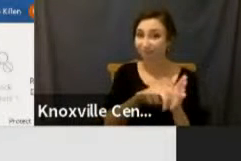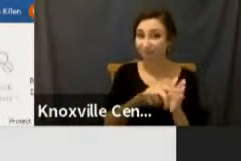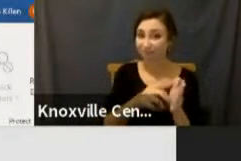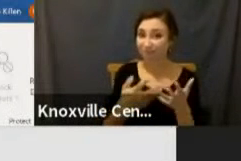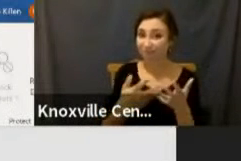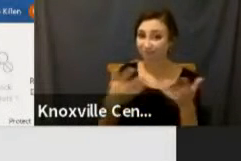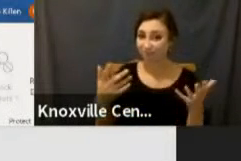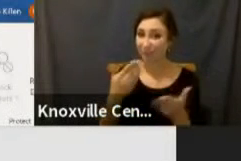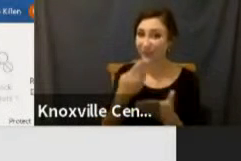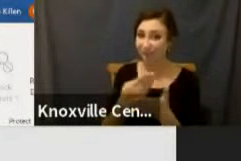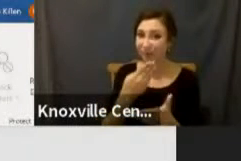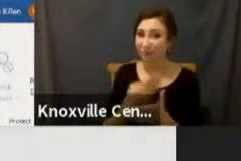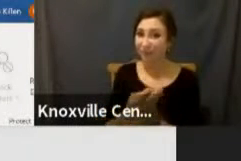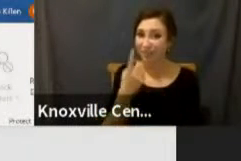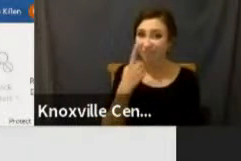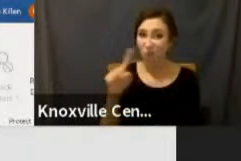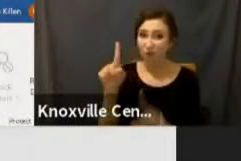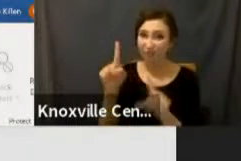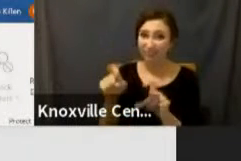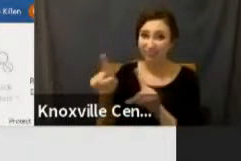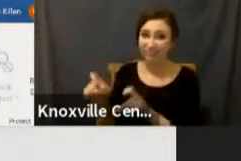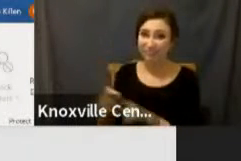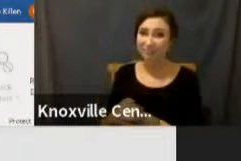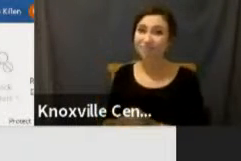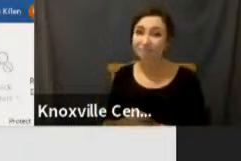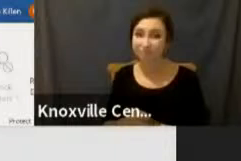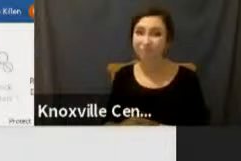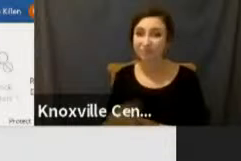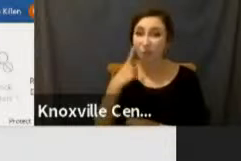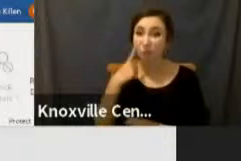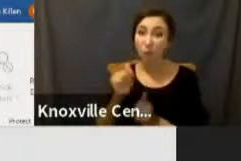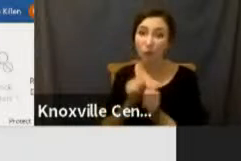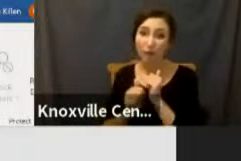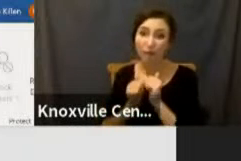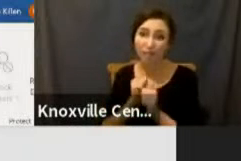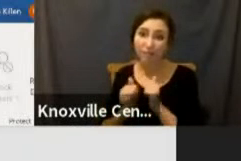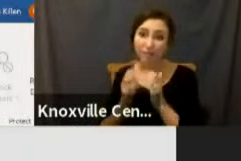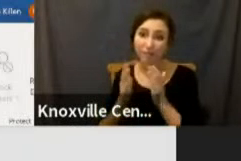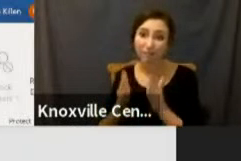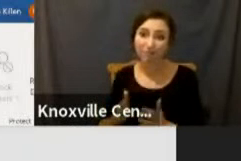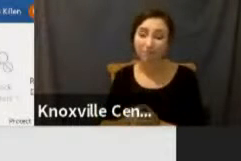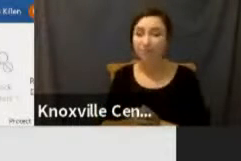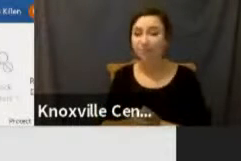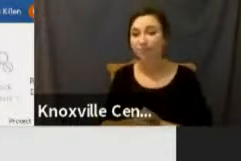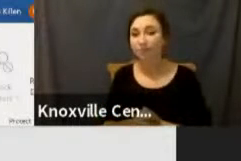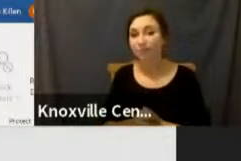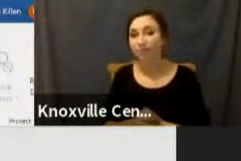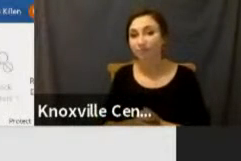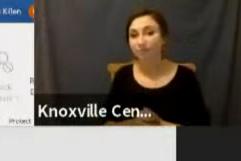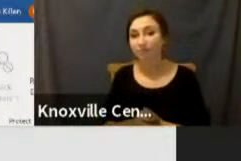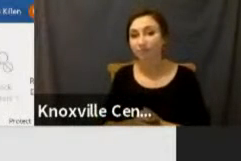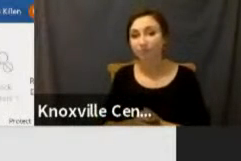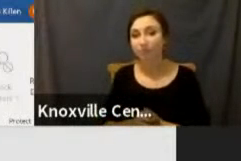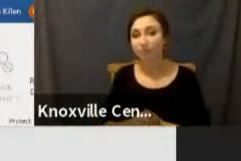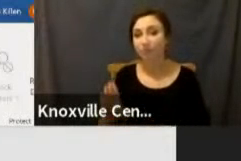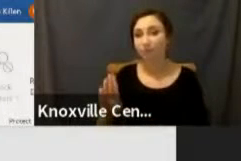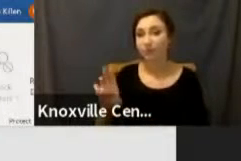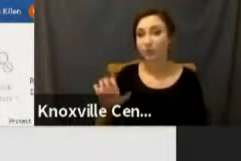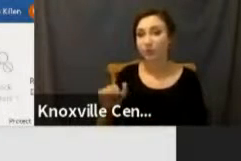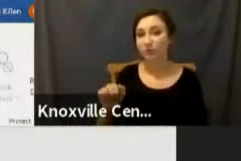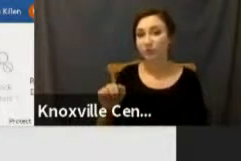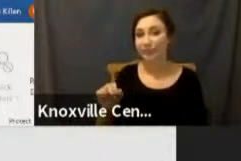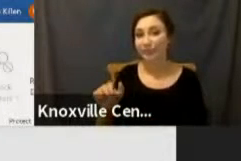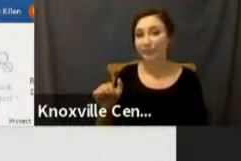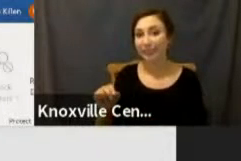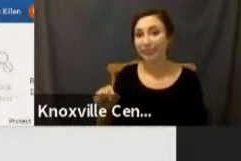on testing for their athletes. We can certainly talk. We can certainly talk to